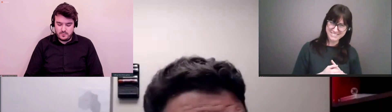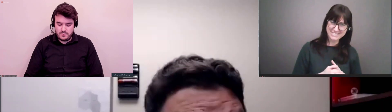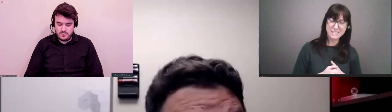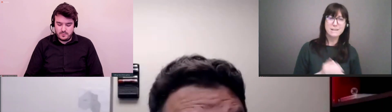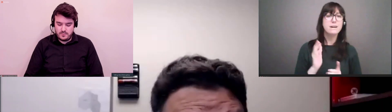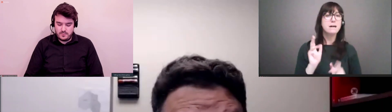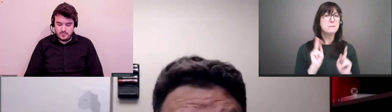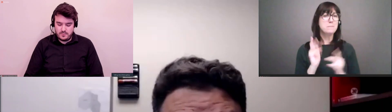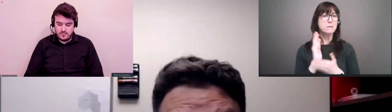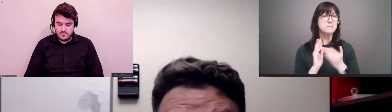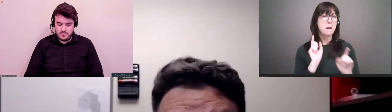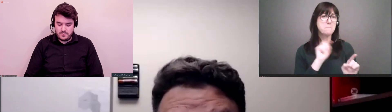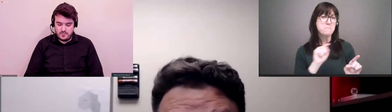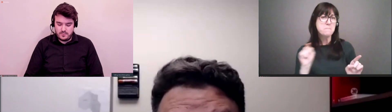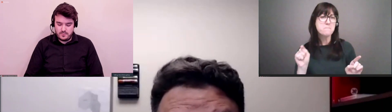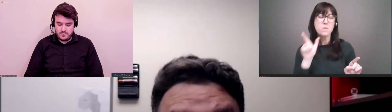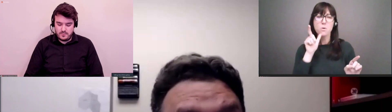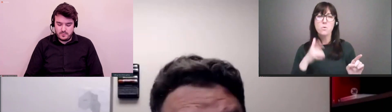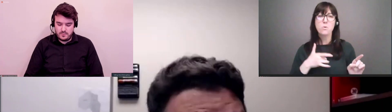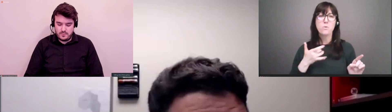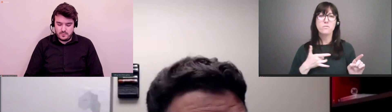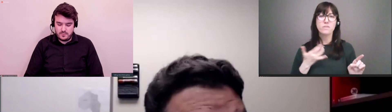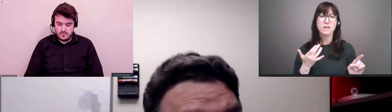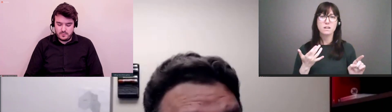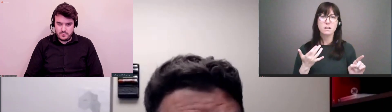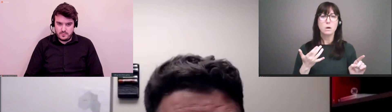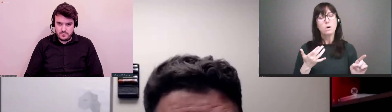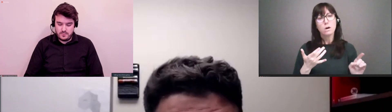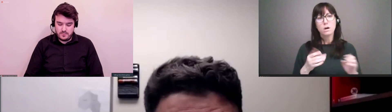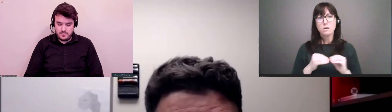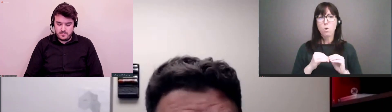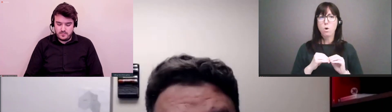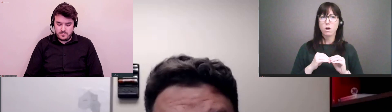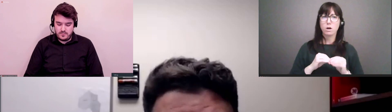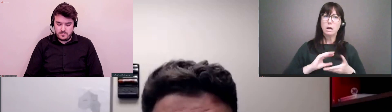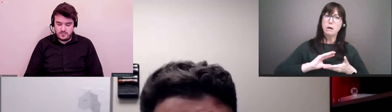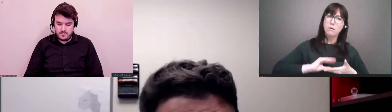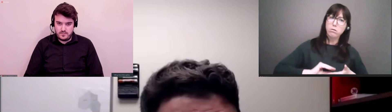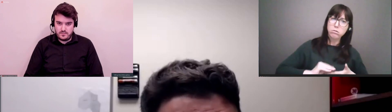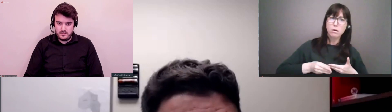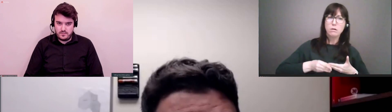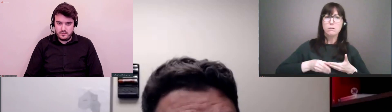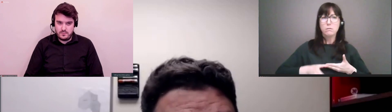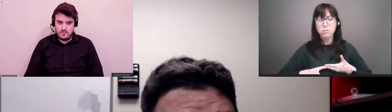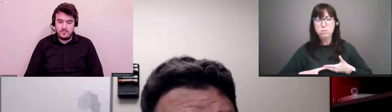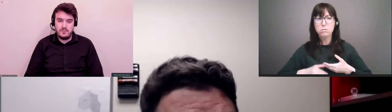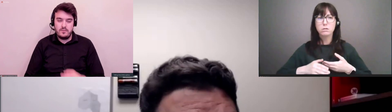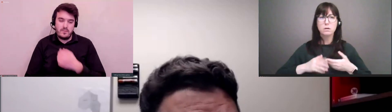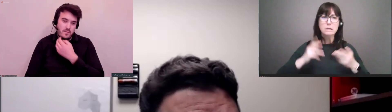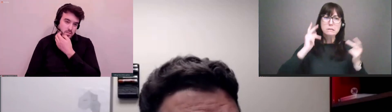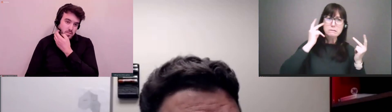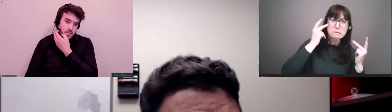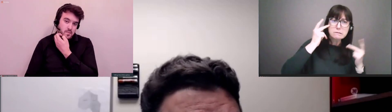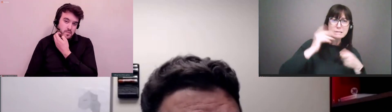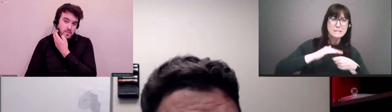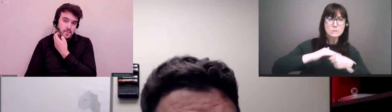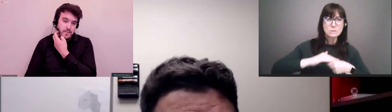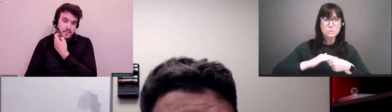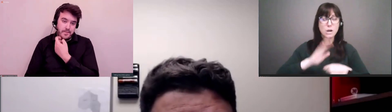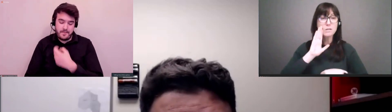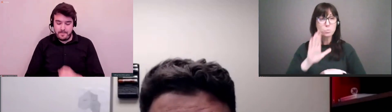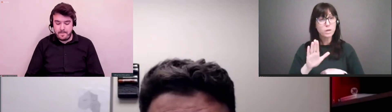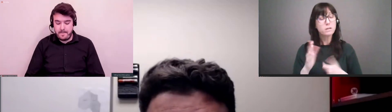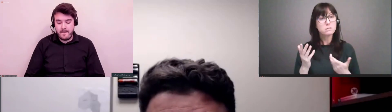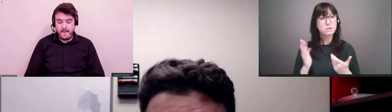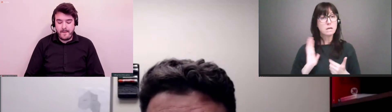though who will, you know, feel, you know, more down, or potentially distressed or anxious. There are resources on